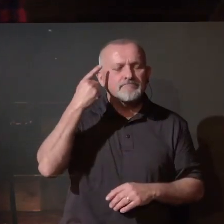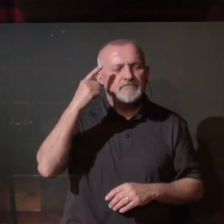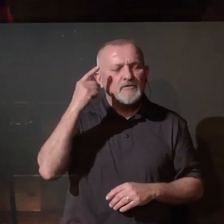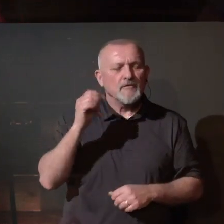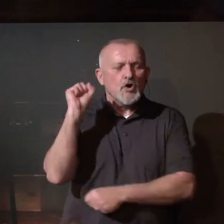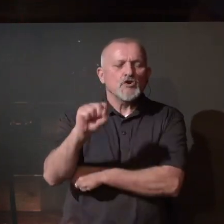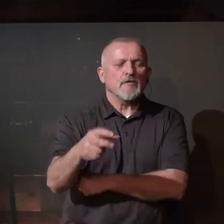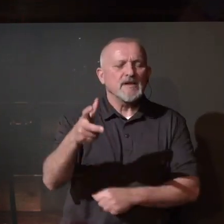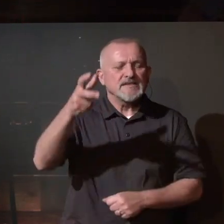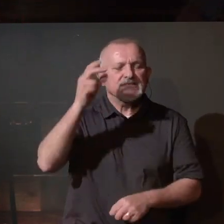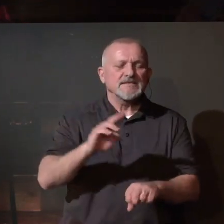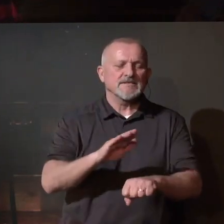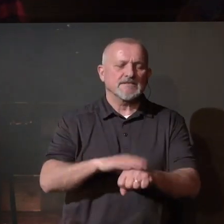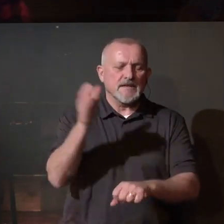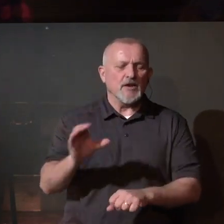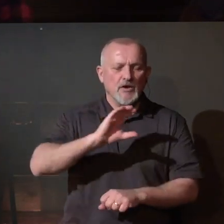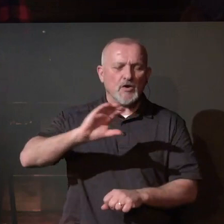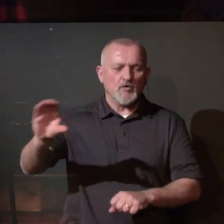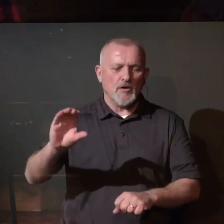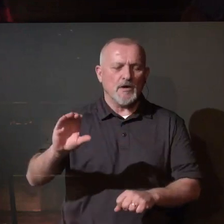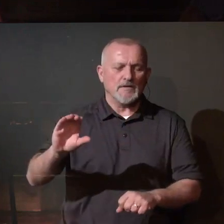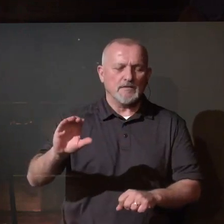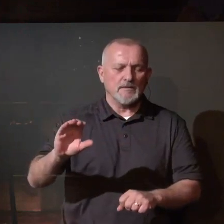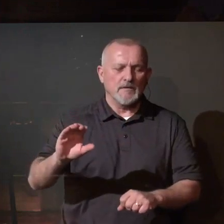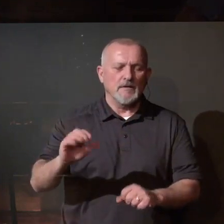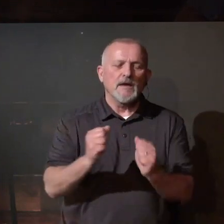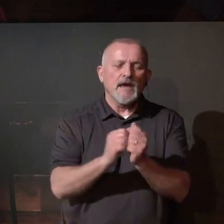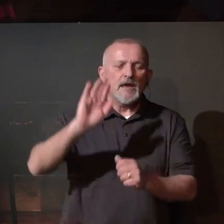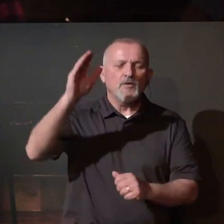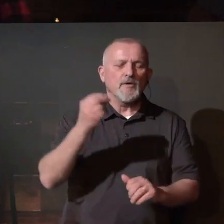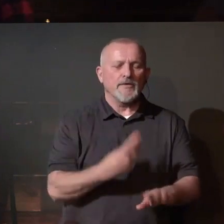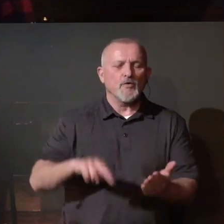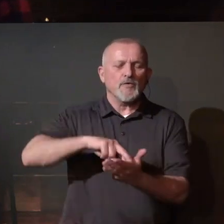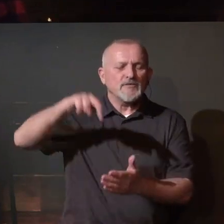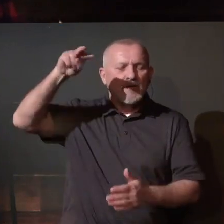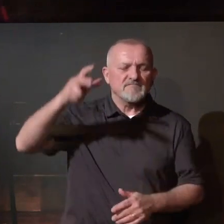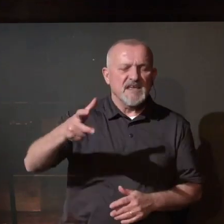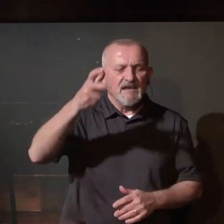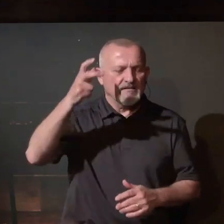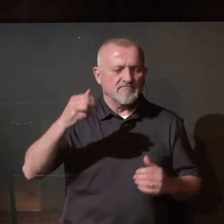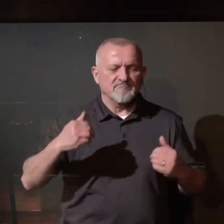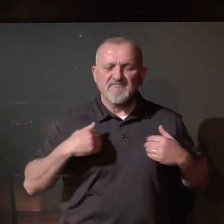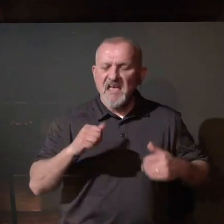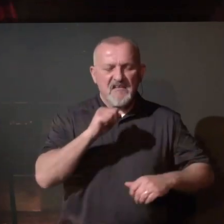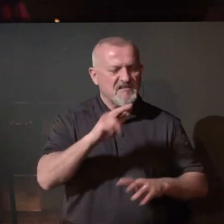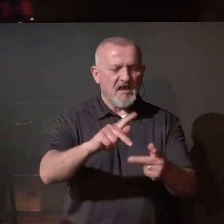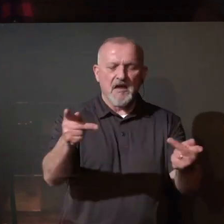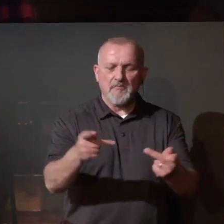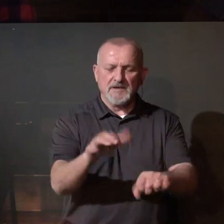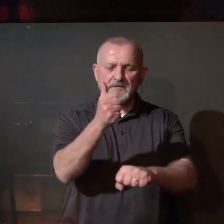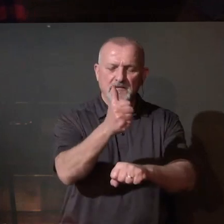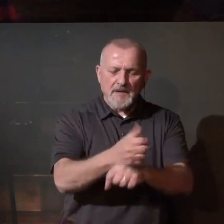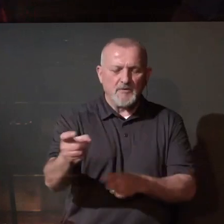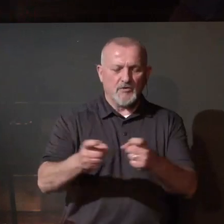cross and through the resurrection. He is defeated. Satan has no place. Satan has not won now. He will not